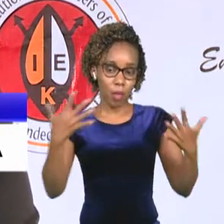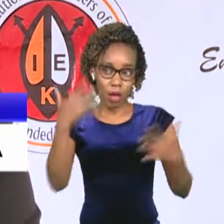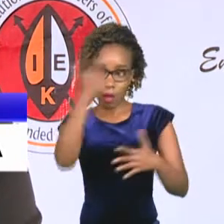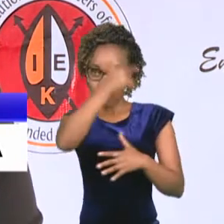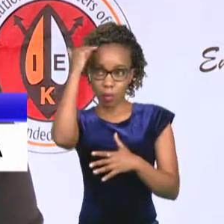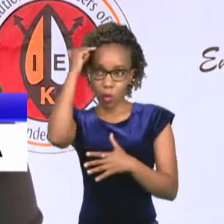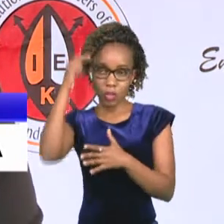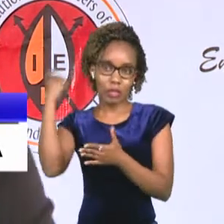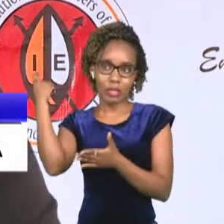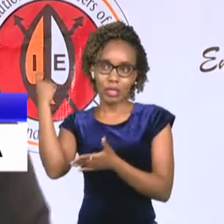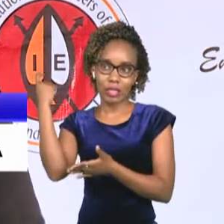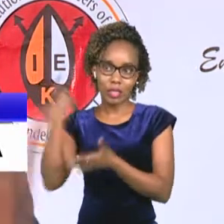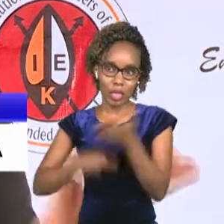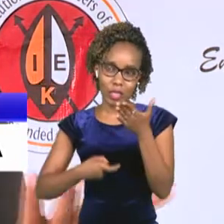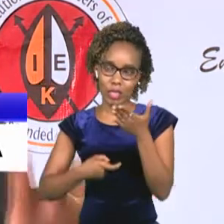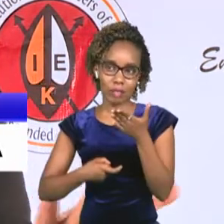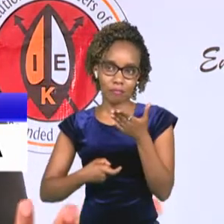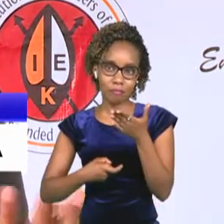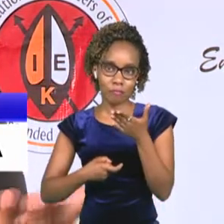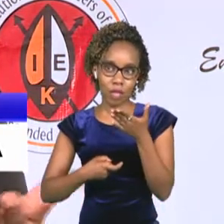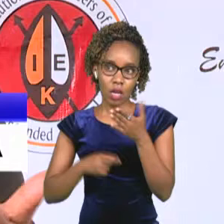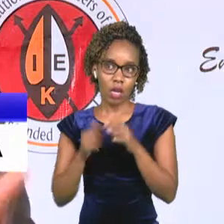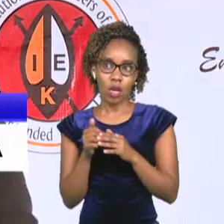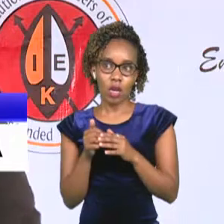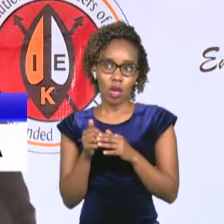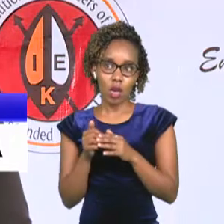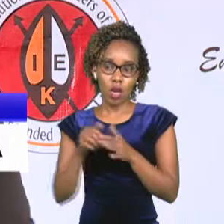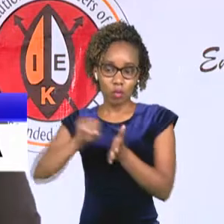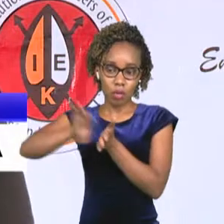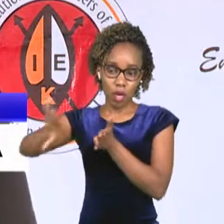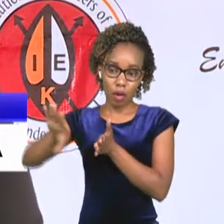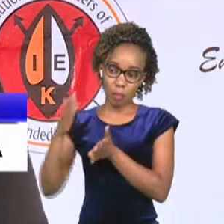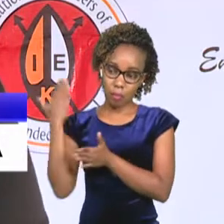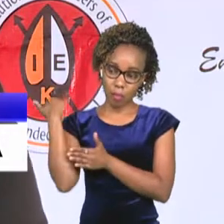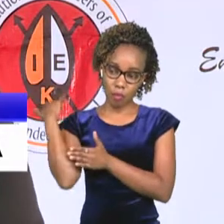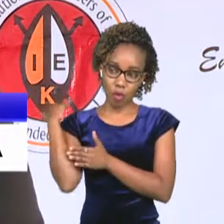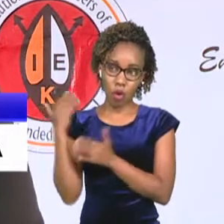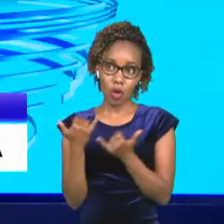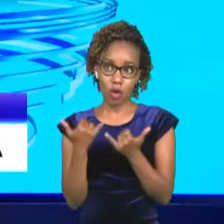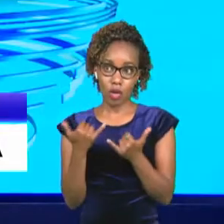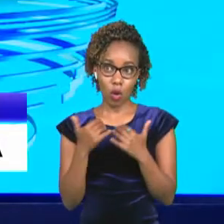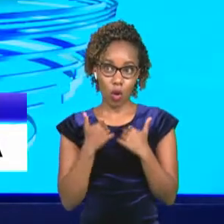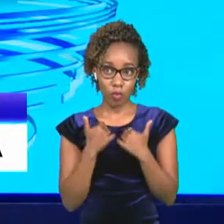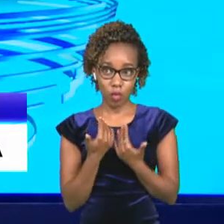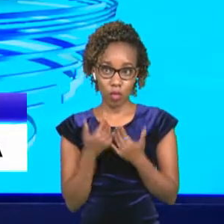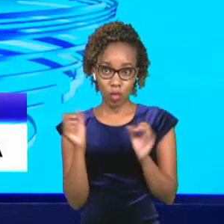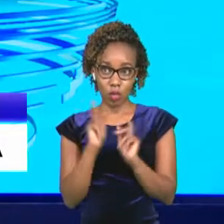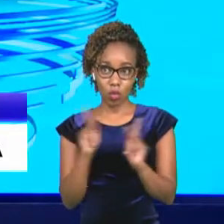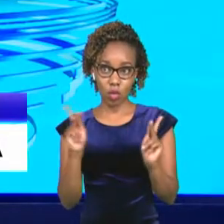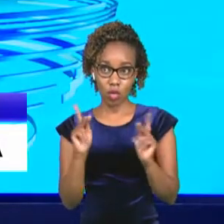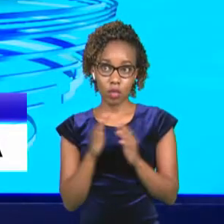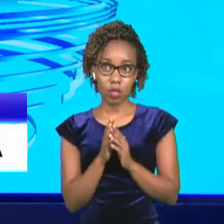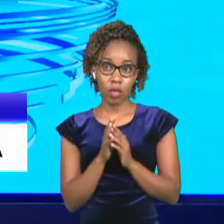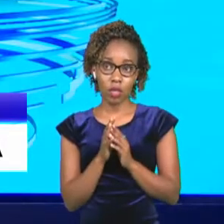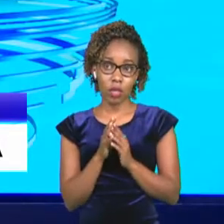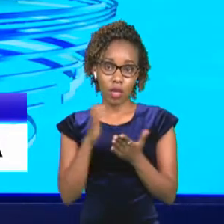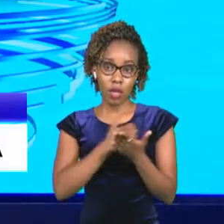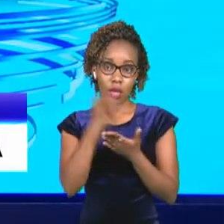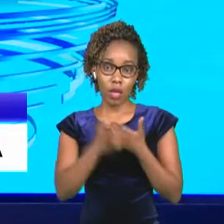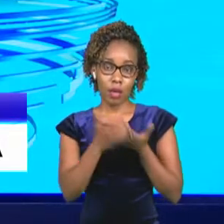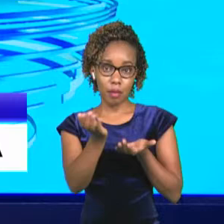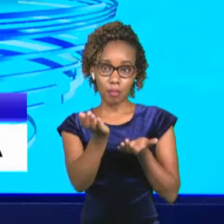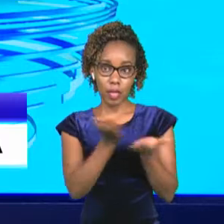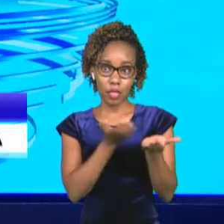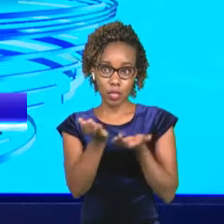the taxes that were exempt before now have been imposed. Right, that's all we had for you